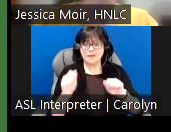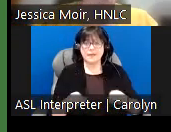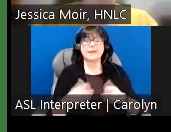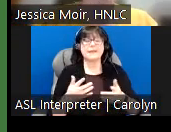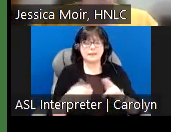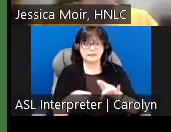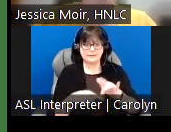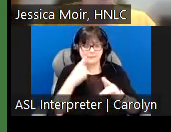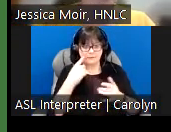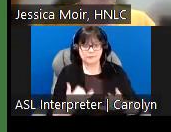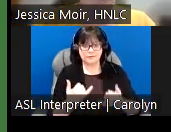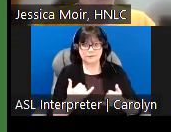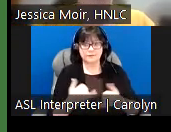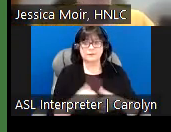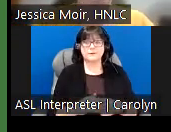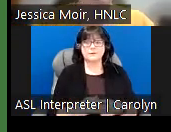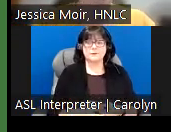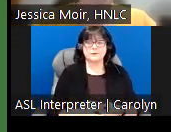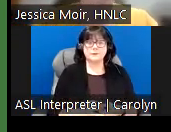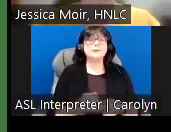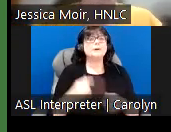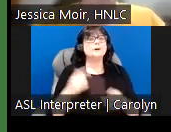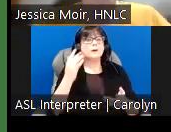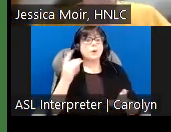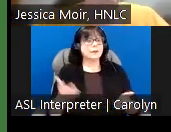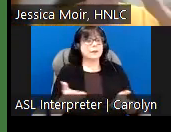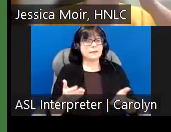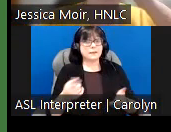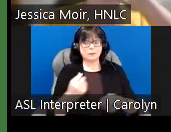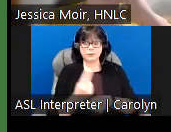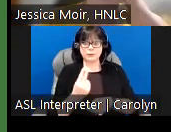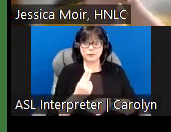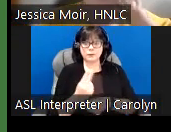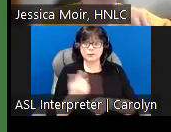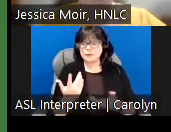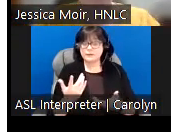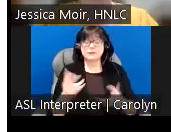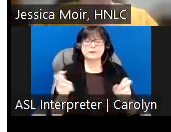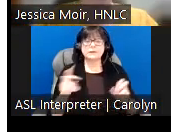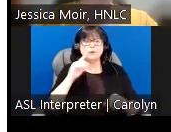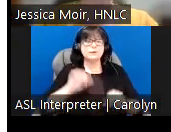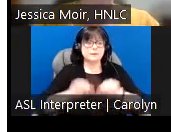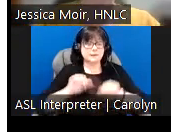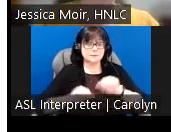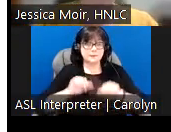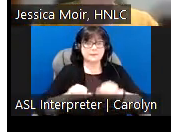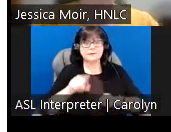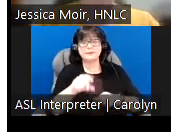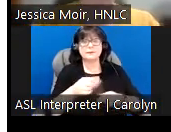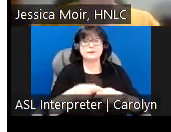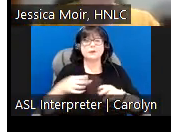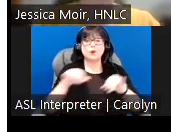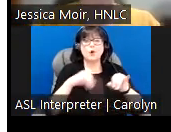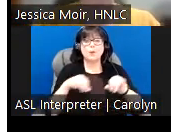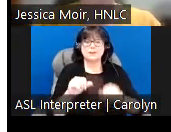into what we're here for in what we use for for assessment. We use the Common